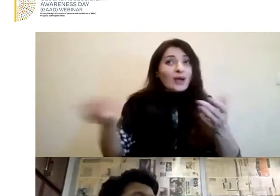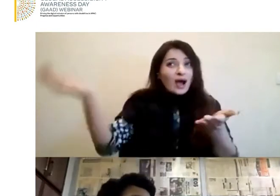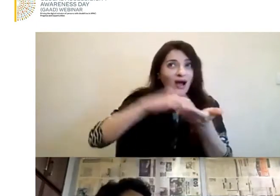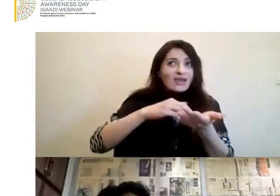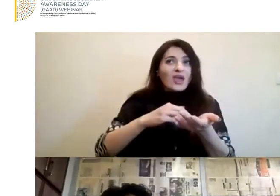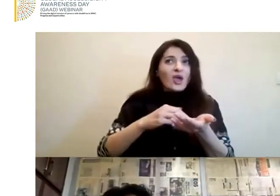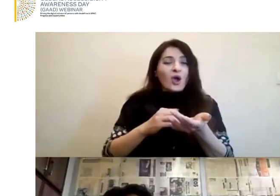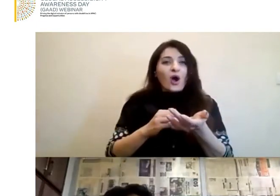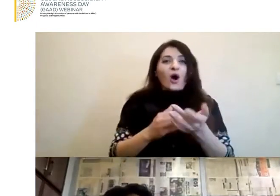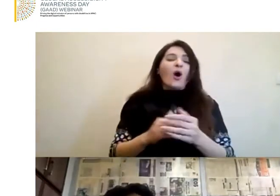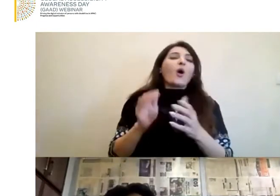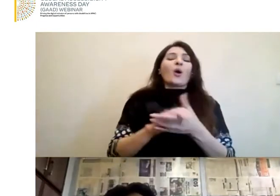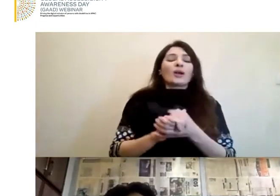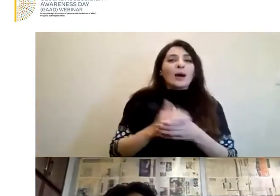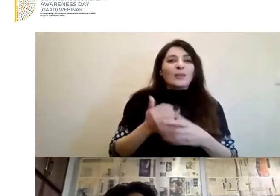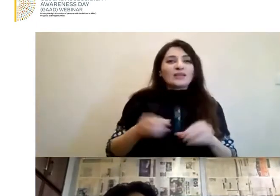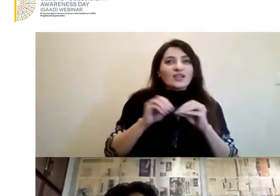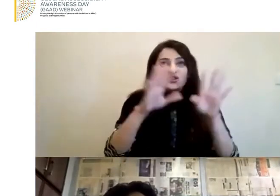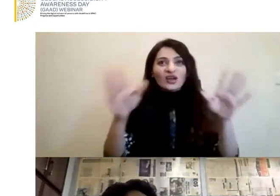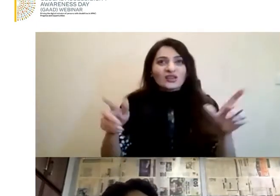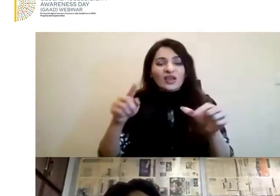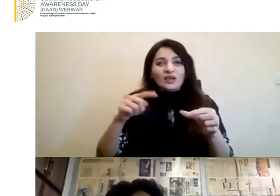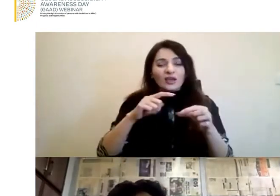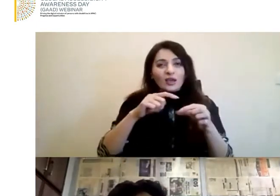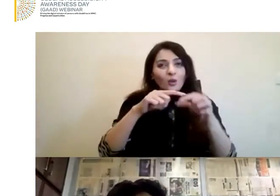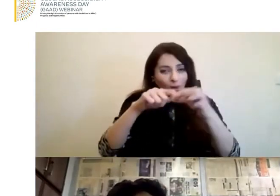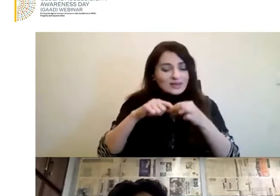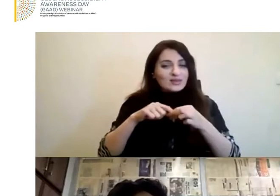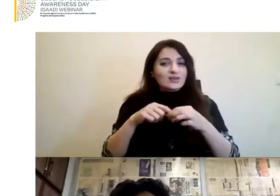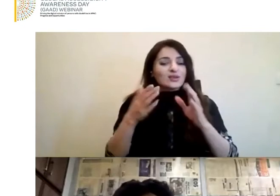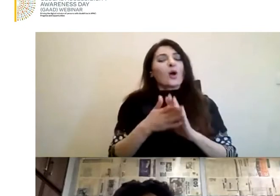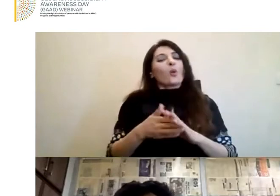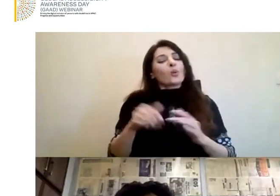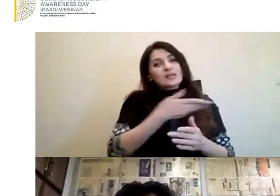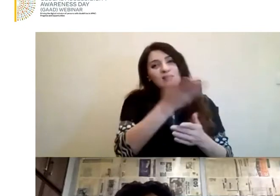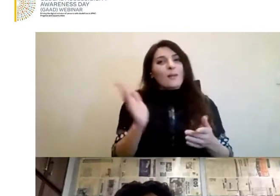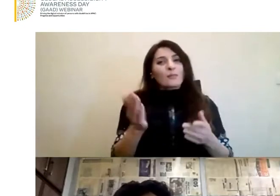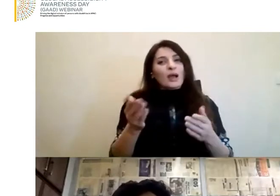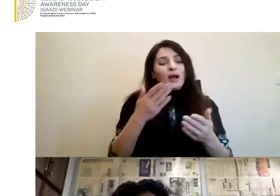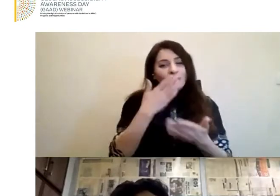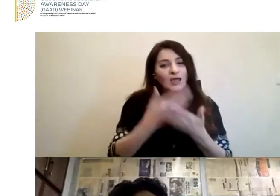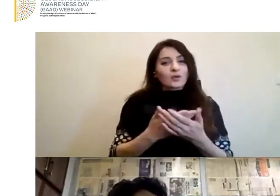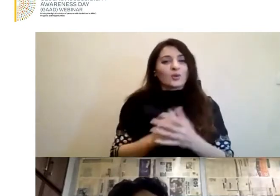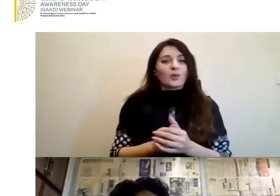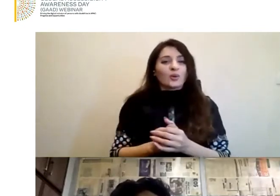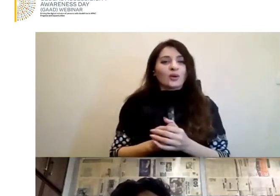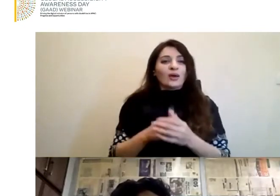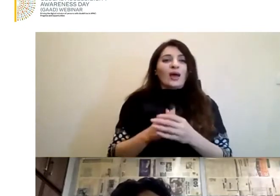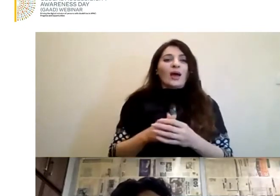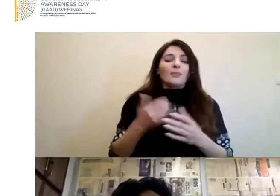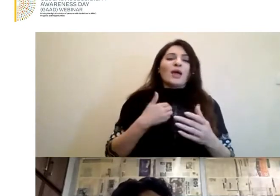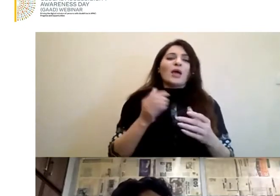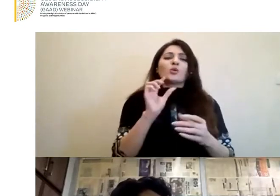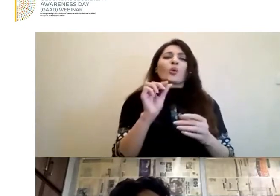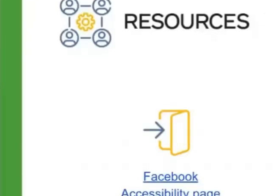who shared their questions and comments with us during the session. Before we end, I'd like to share some of